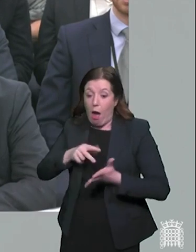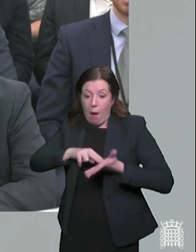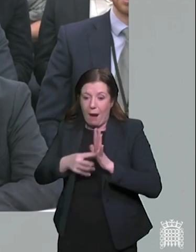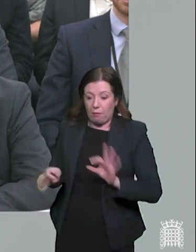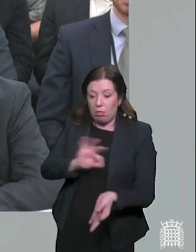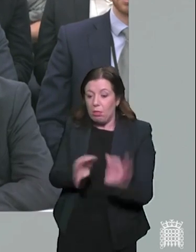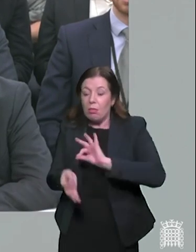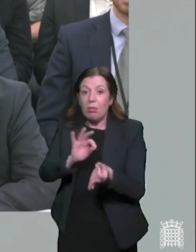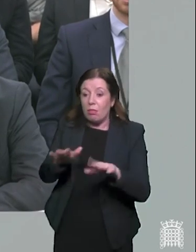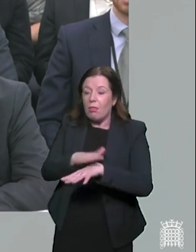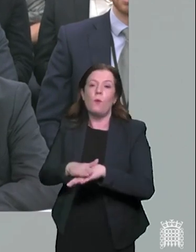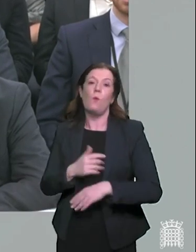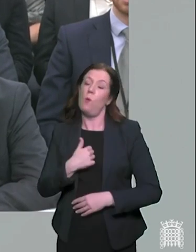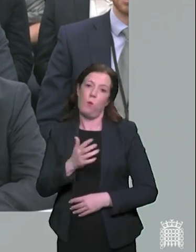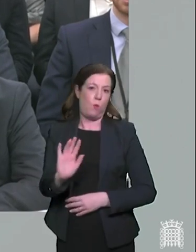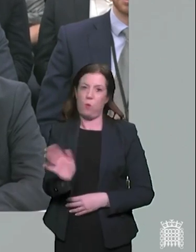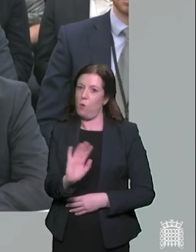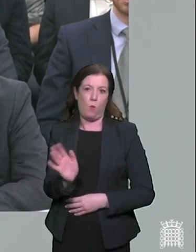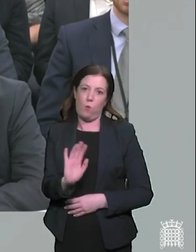I emphatically did not.